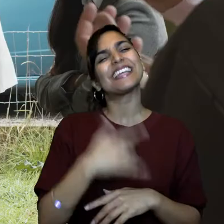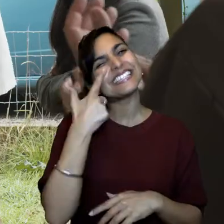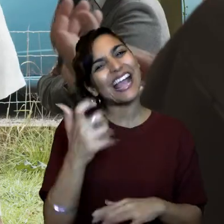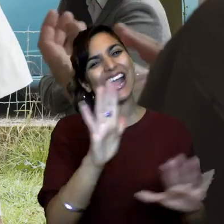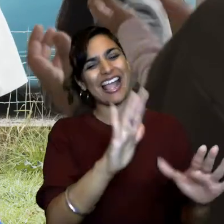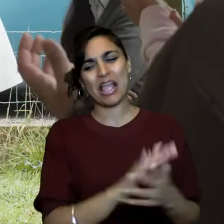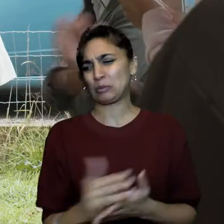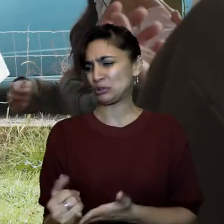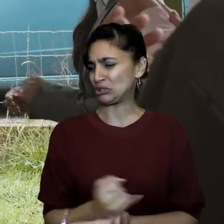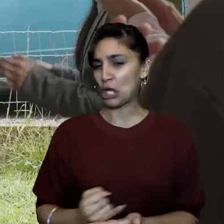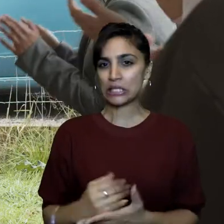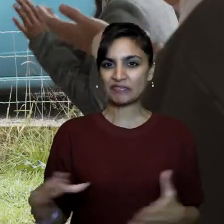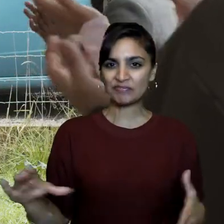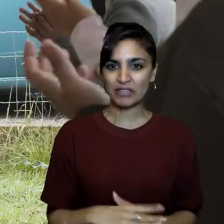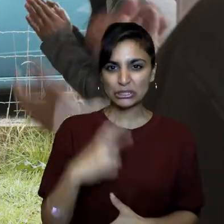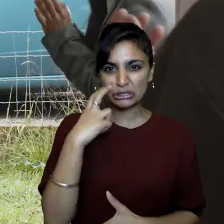shithole.